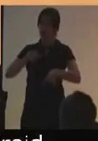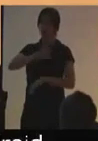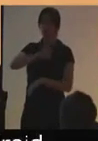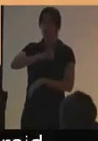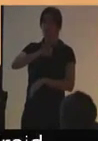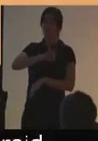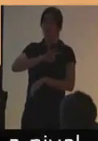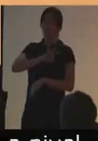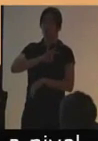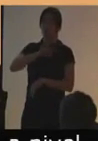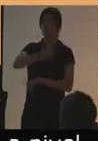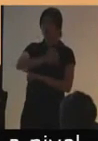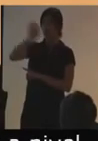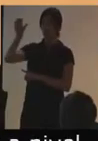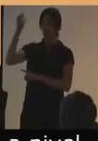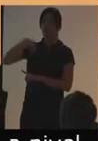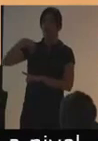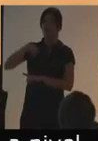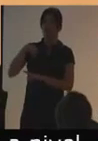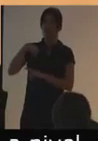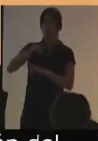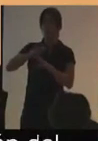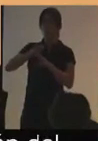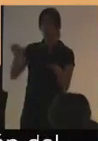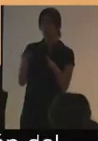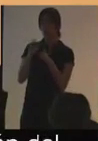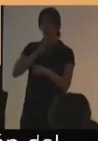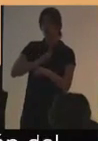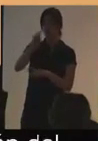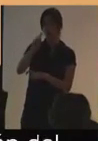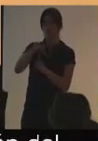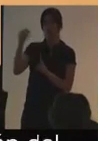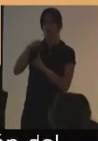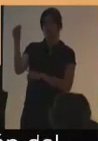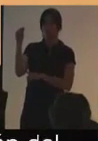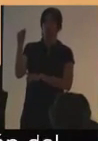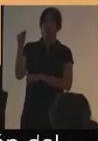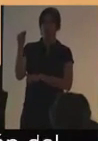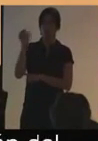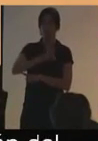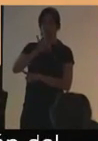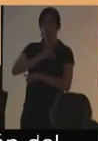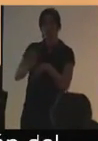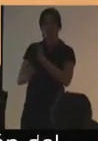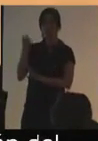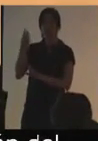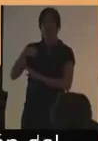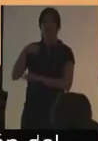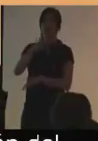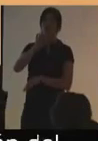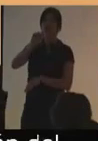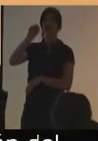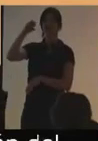announce. I have a prize by the Vodafone Foundation on smart